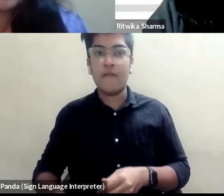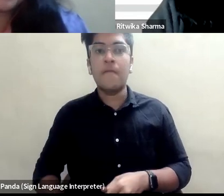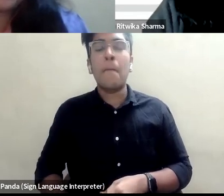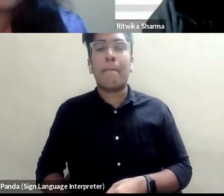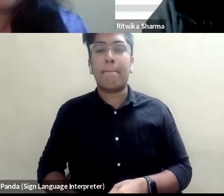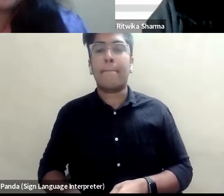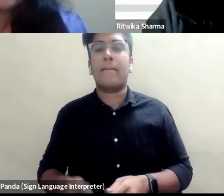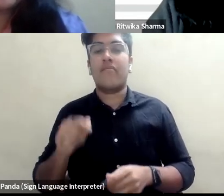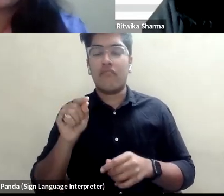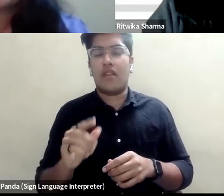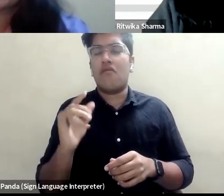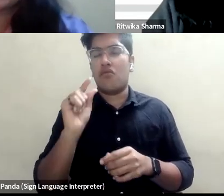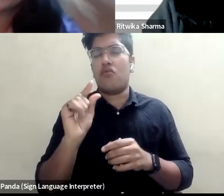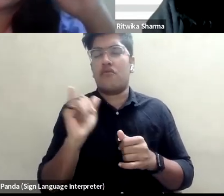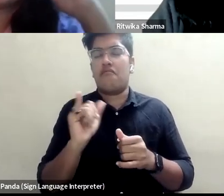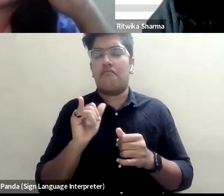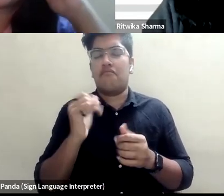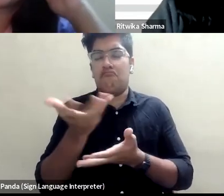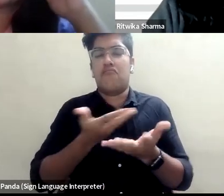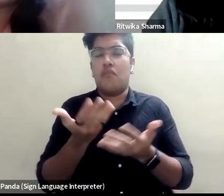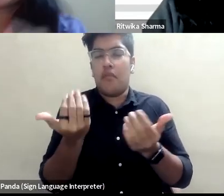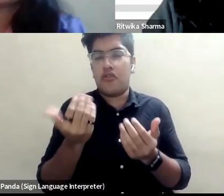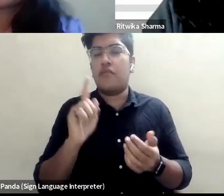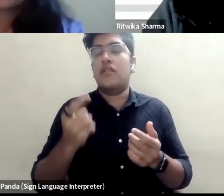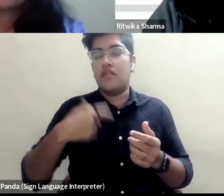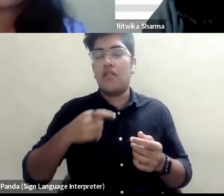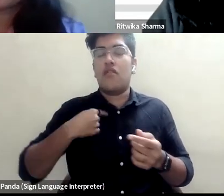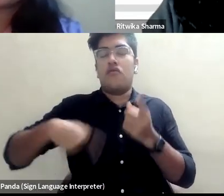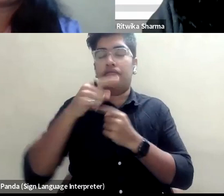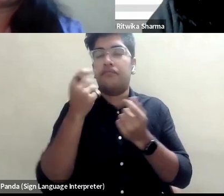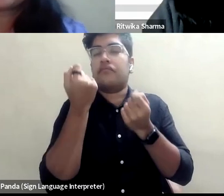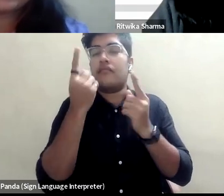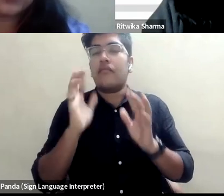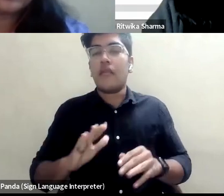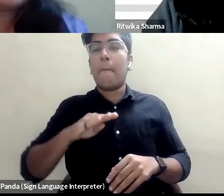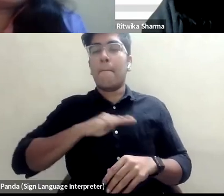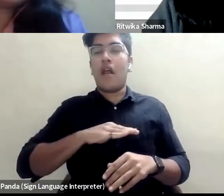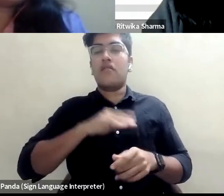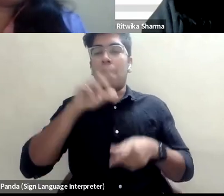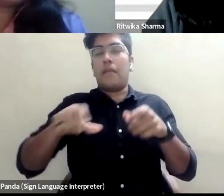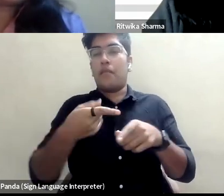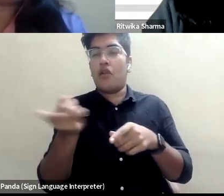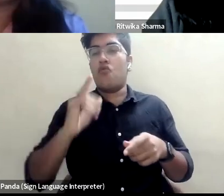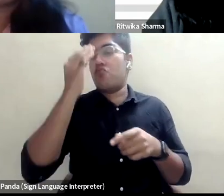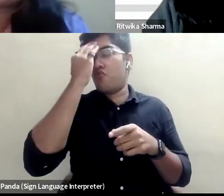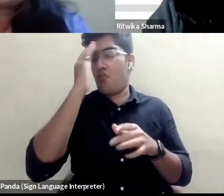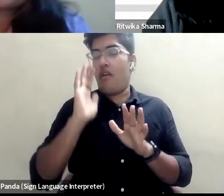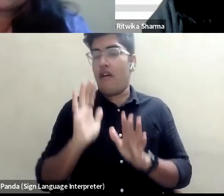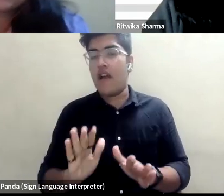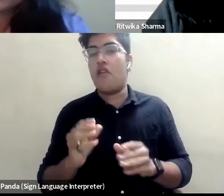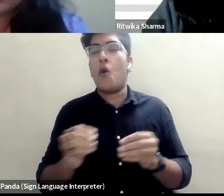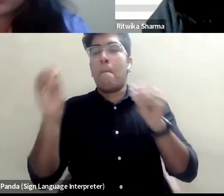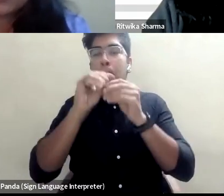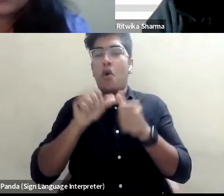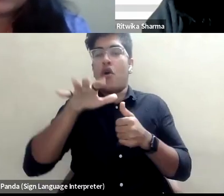but we all understand Maharashtra to be a place where people are more aware, or people are more, people have more accessible